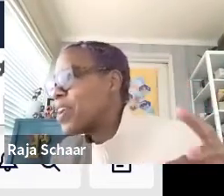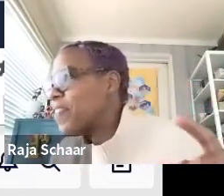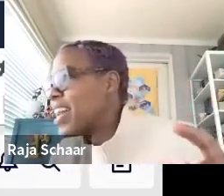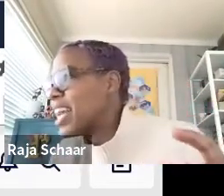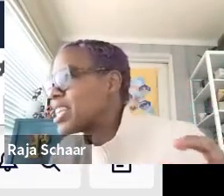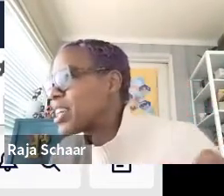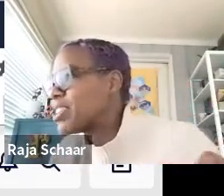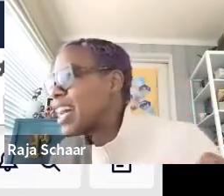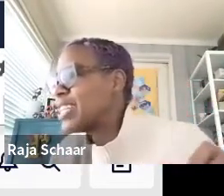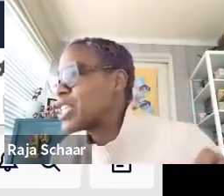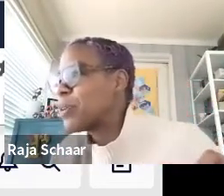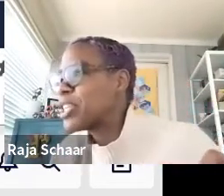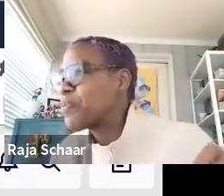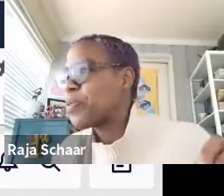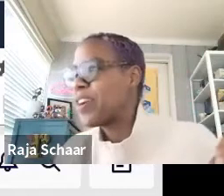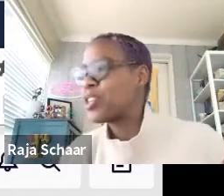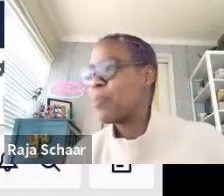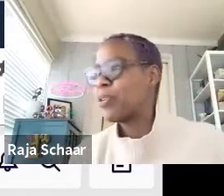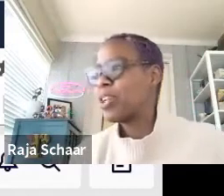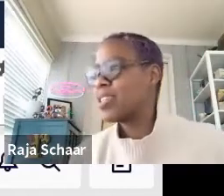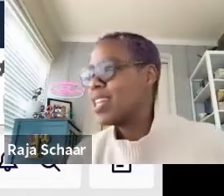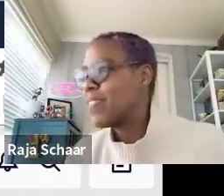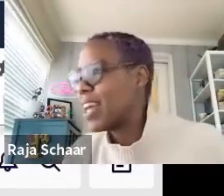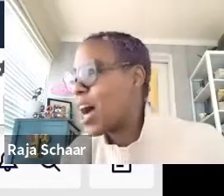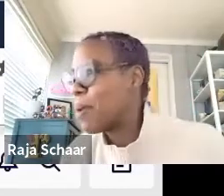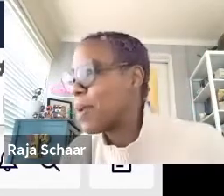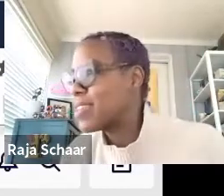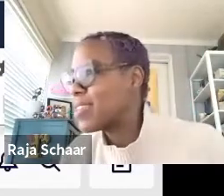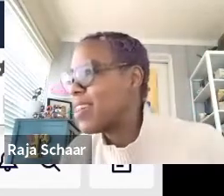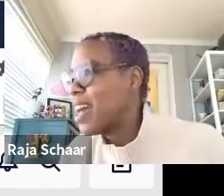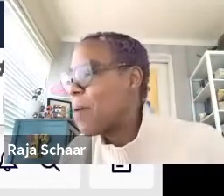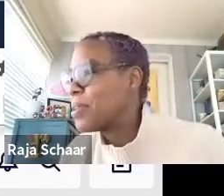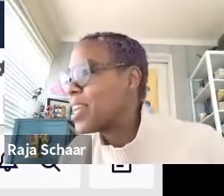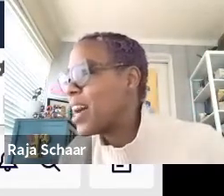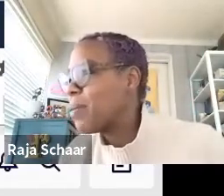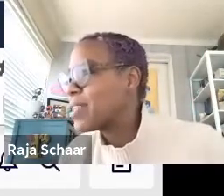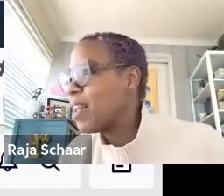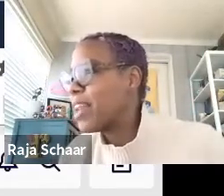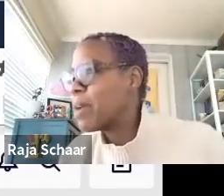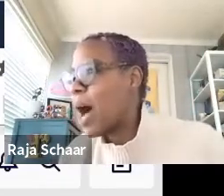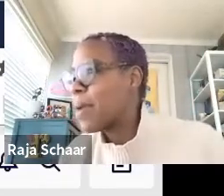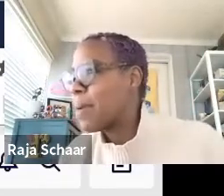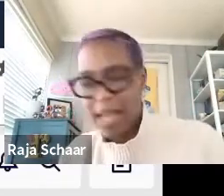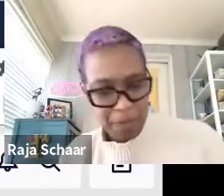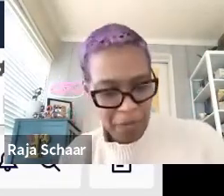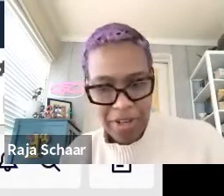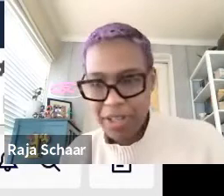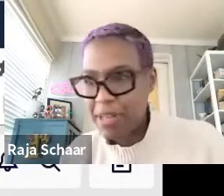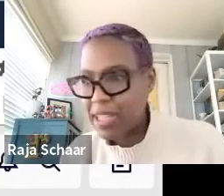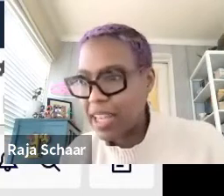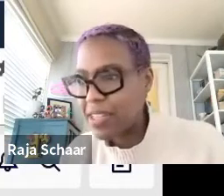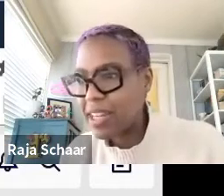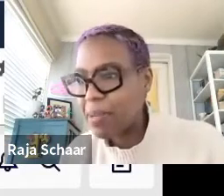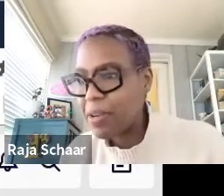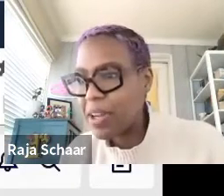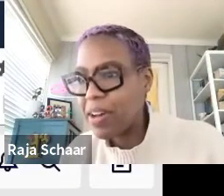Okay. Redefining skill sets and experiences for professional opportunities. See if I can copy and paste this. It was not letting me copy and paste before. So let me